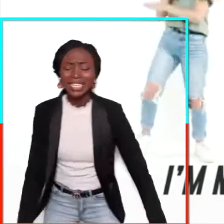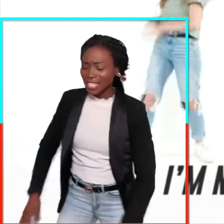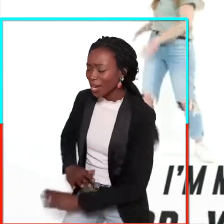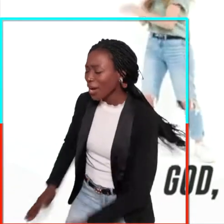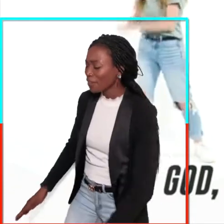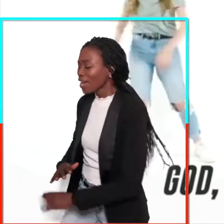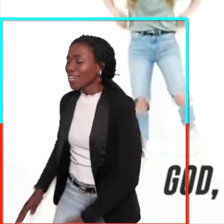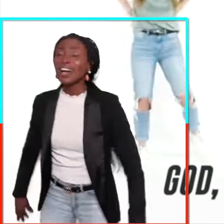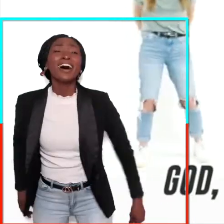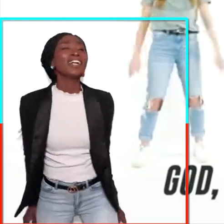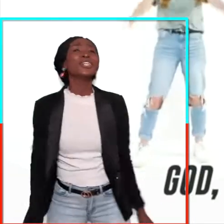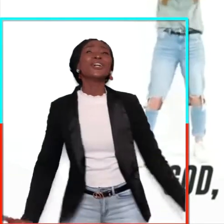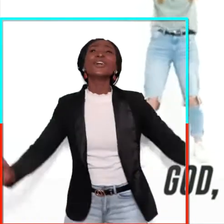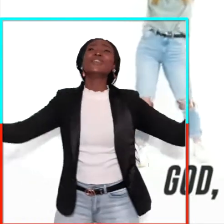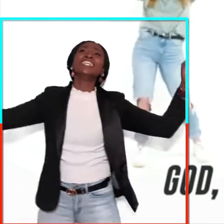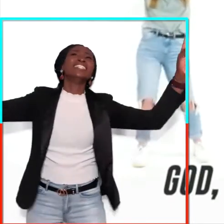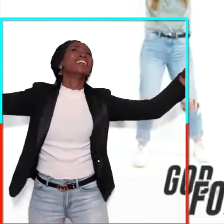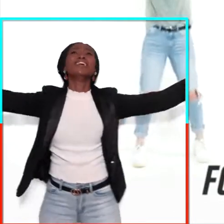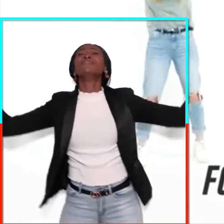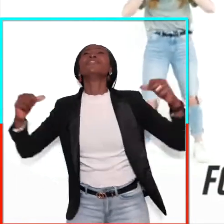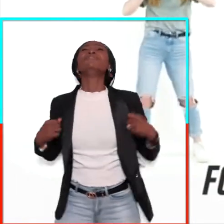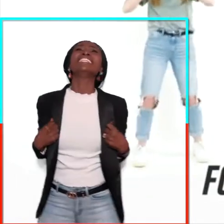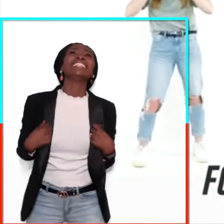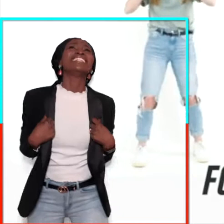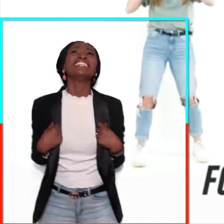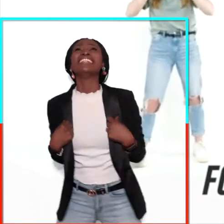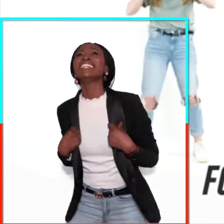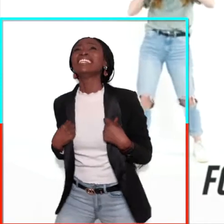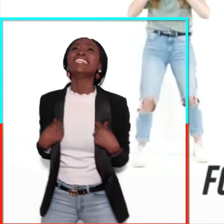good enough, God, you're enough for me.